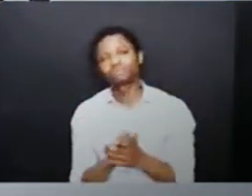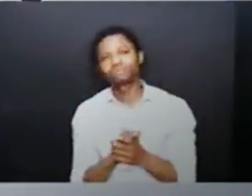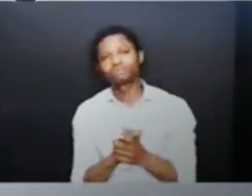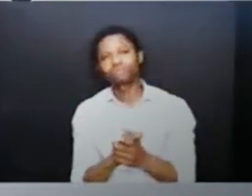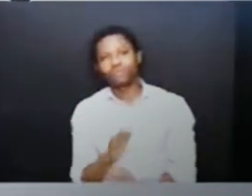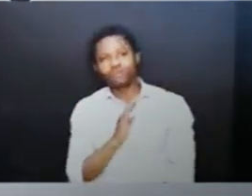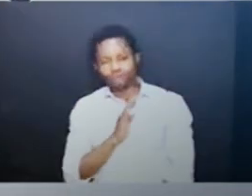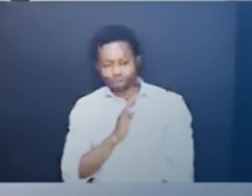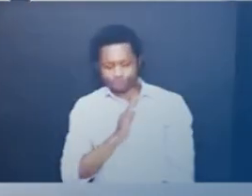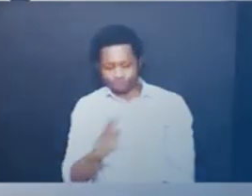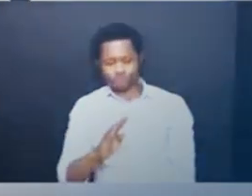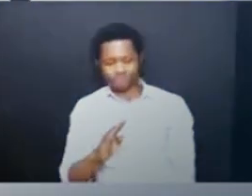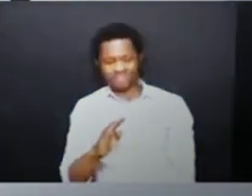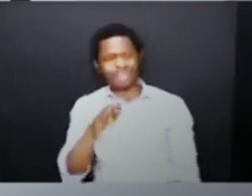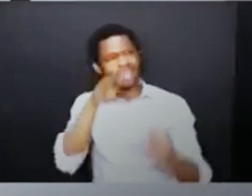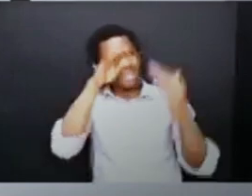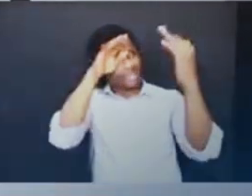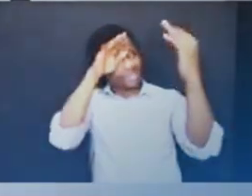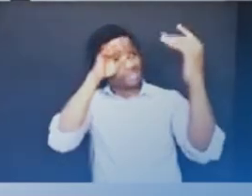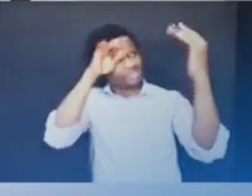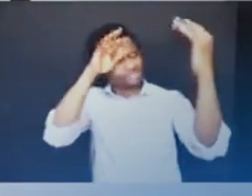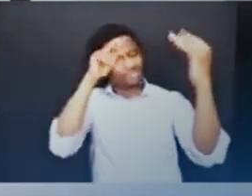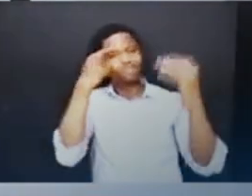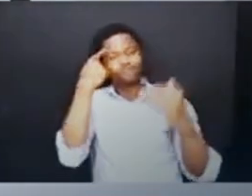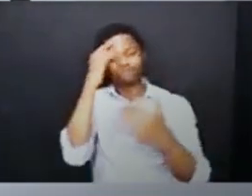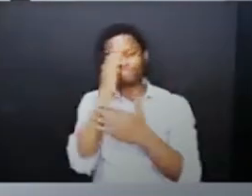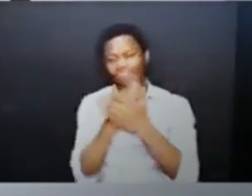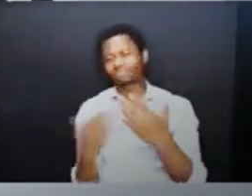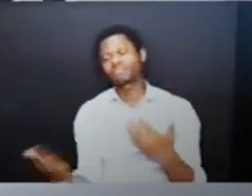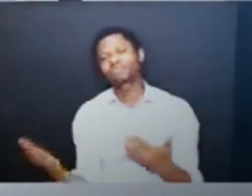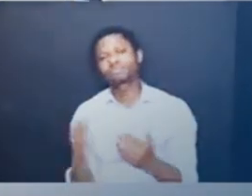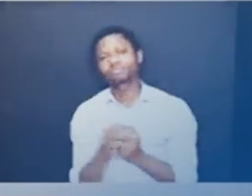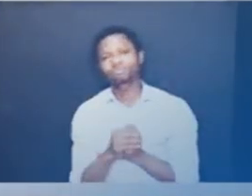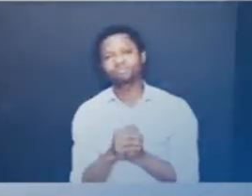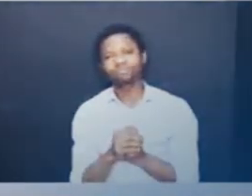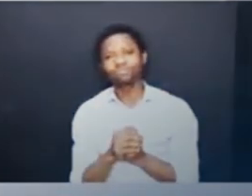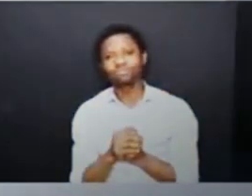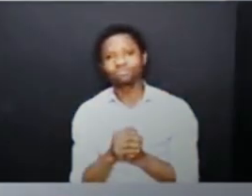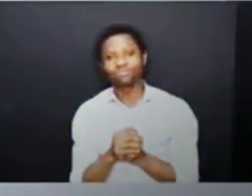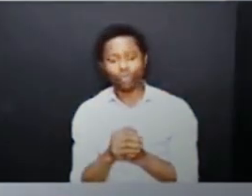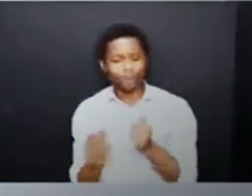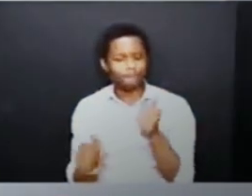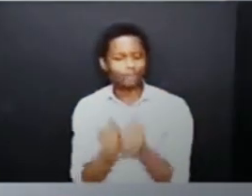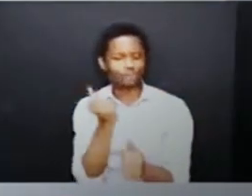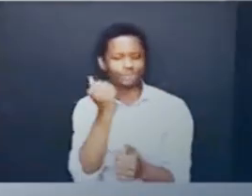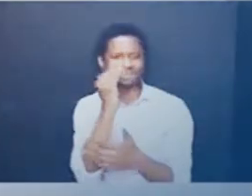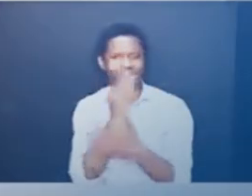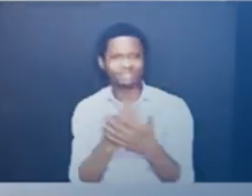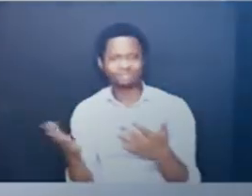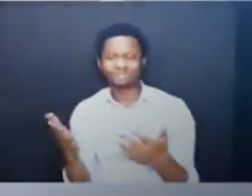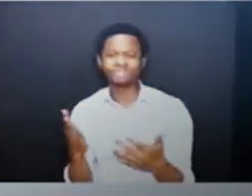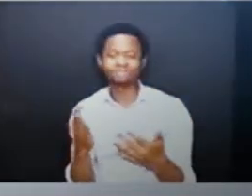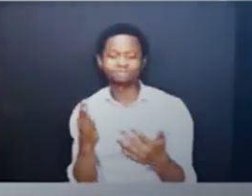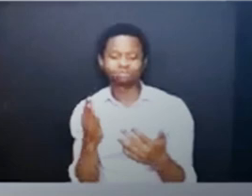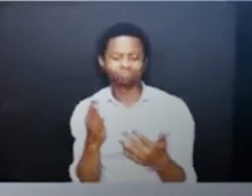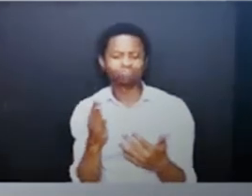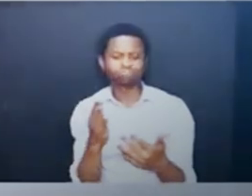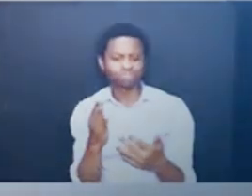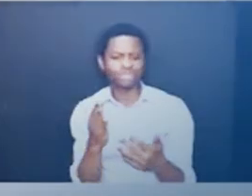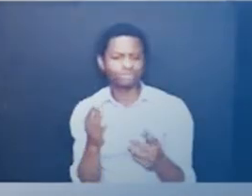Confident expectation of something. Usually something positive.